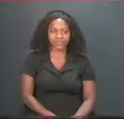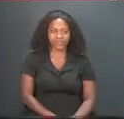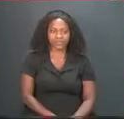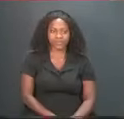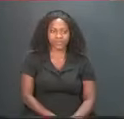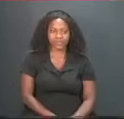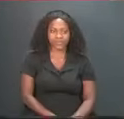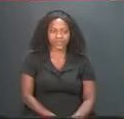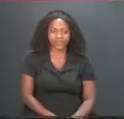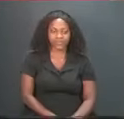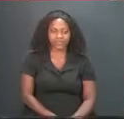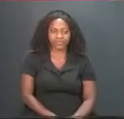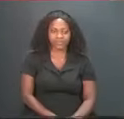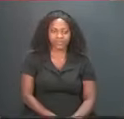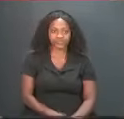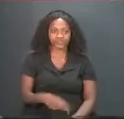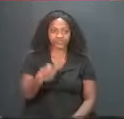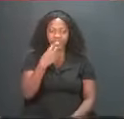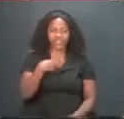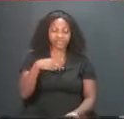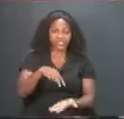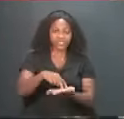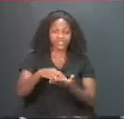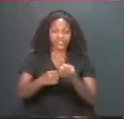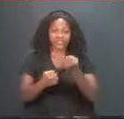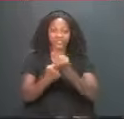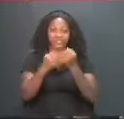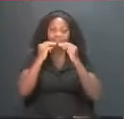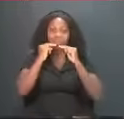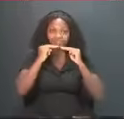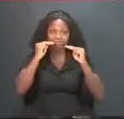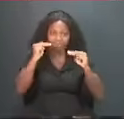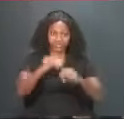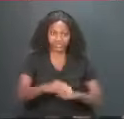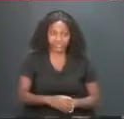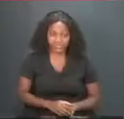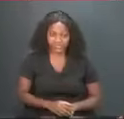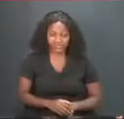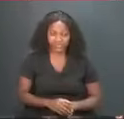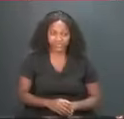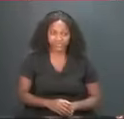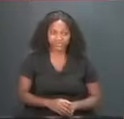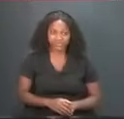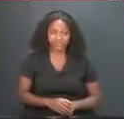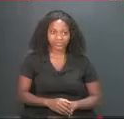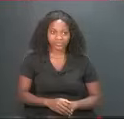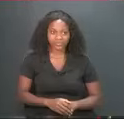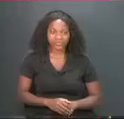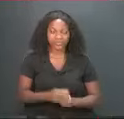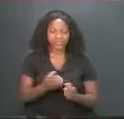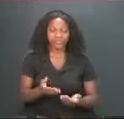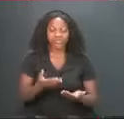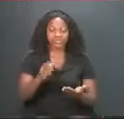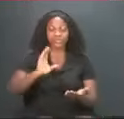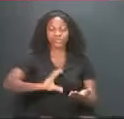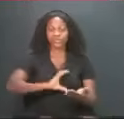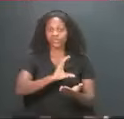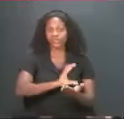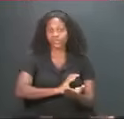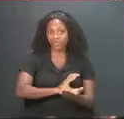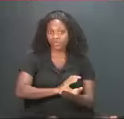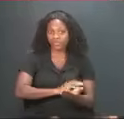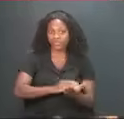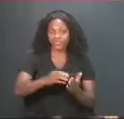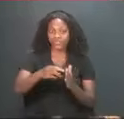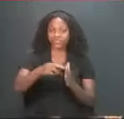Mr. Speaker, I rise to second the motion, and doing so, present your committee's